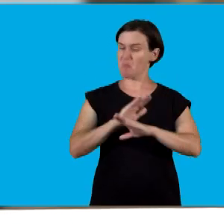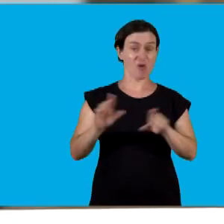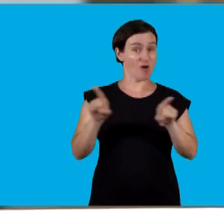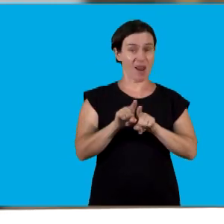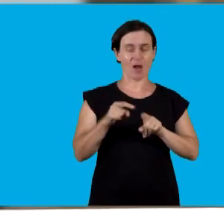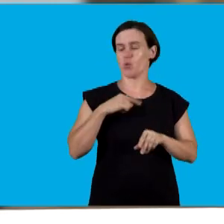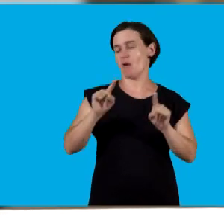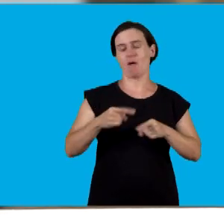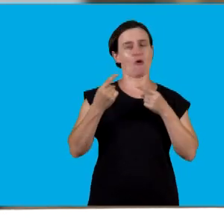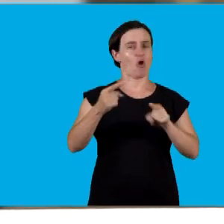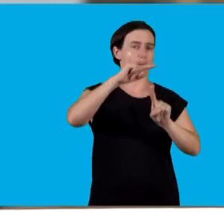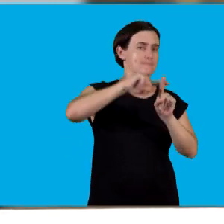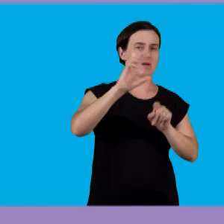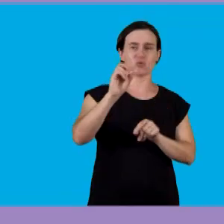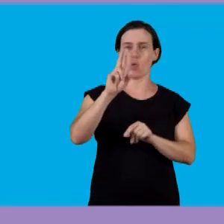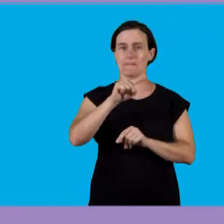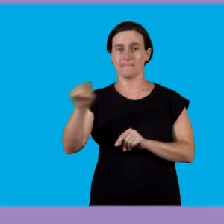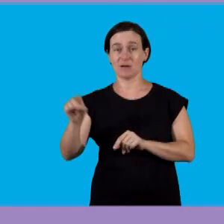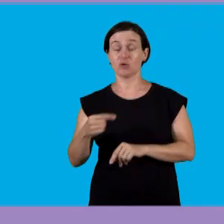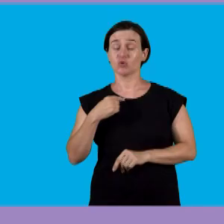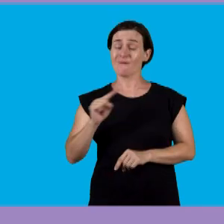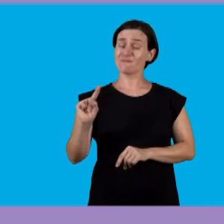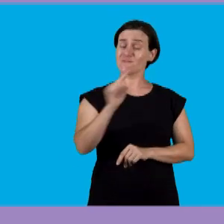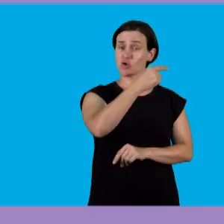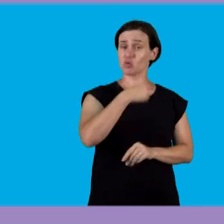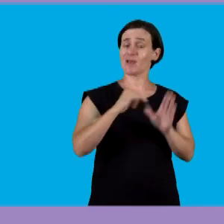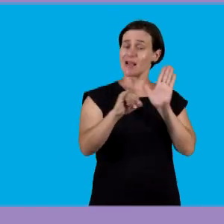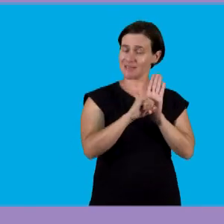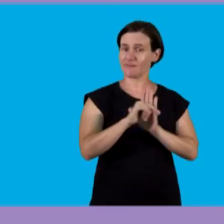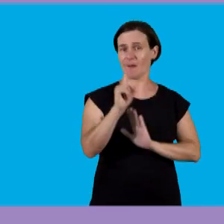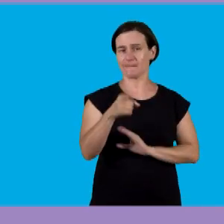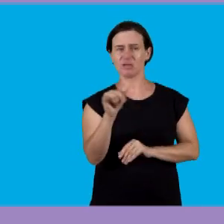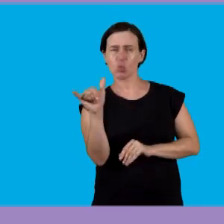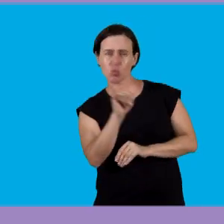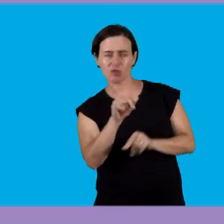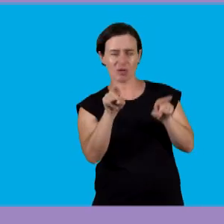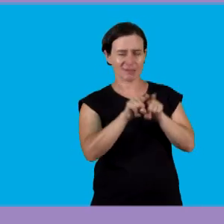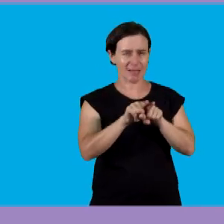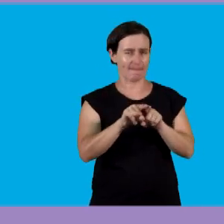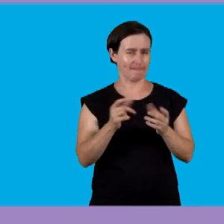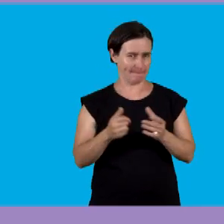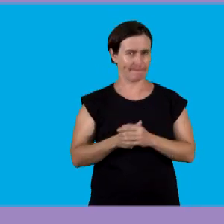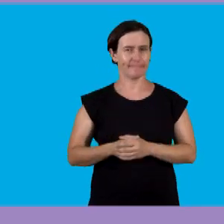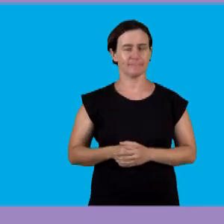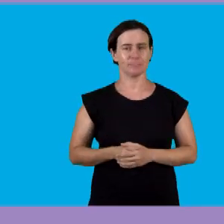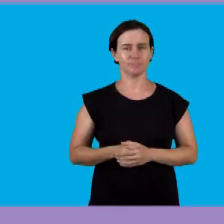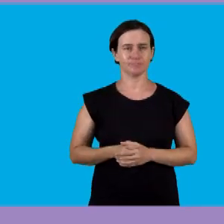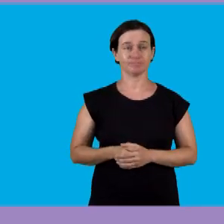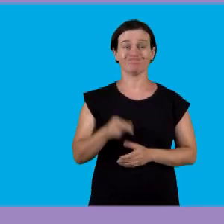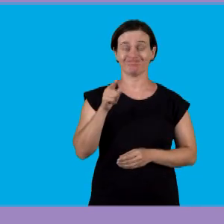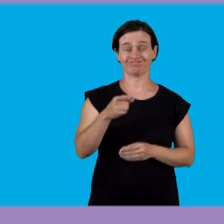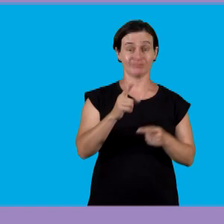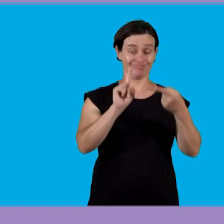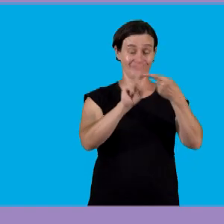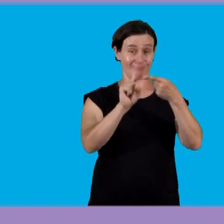added or subtracted. So we have to now identify which ones are the like terms so that we can add or subtract them. Let's look